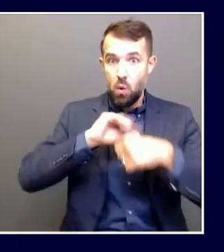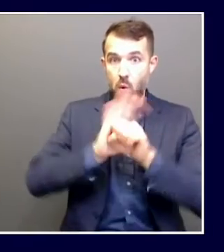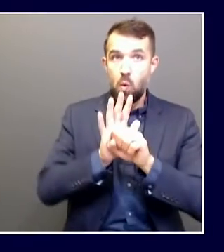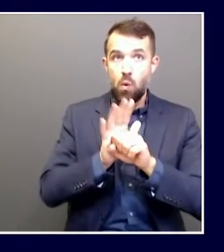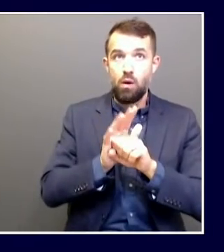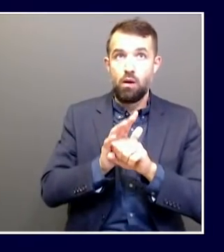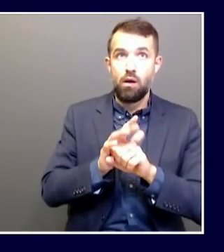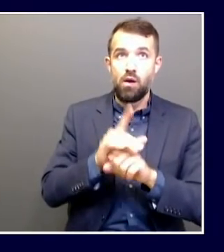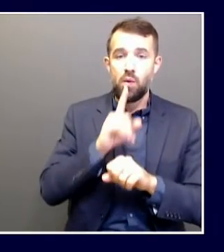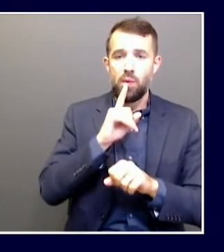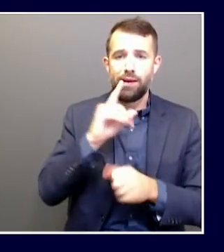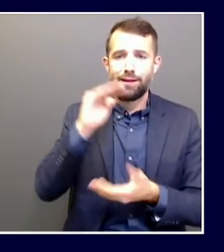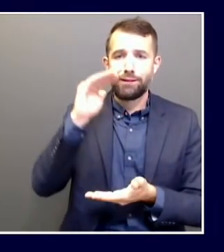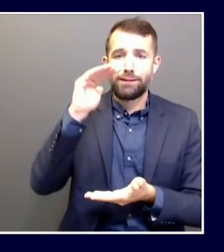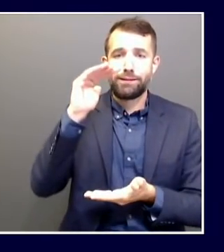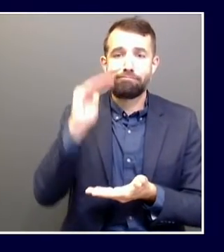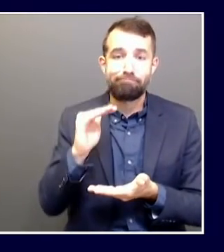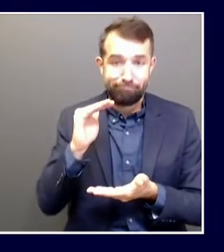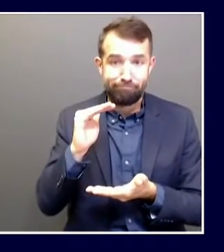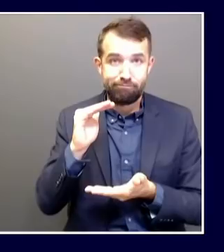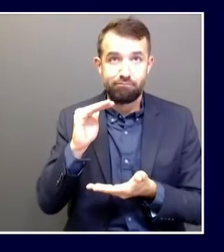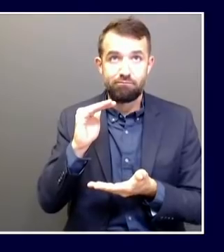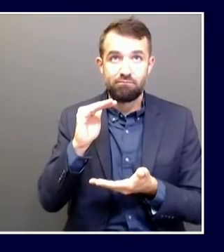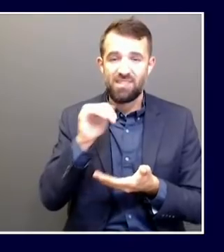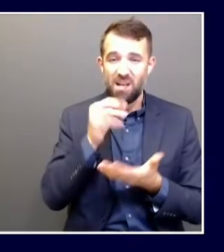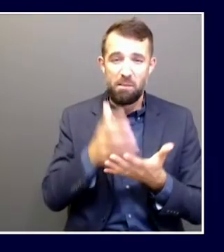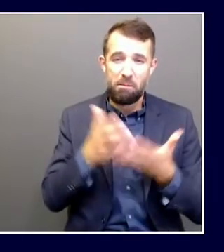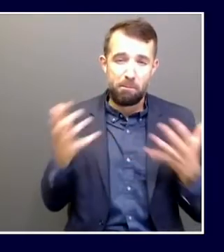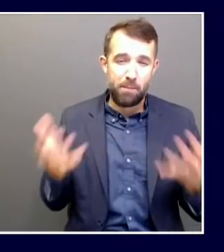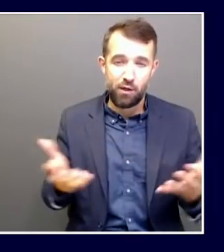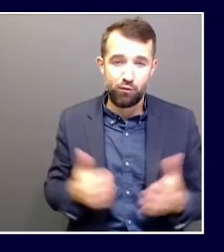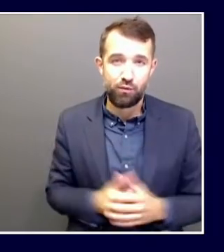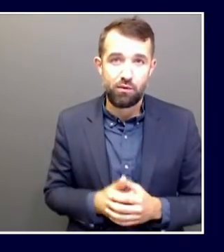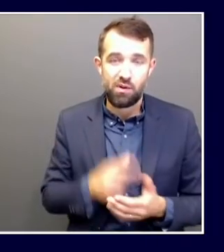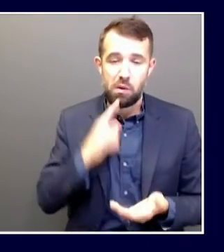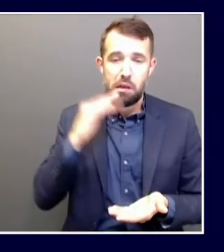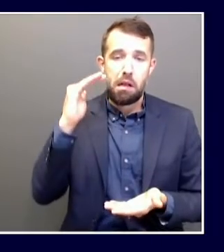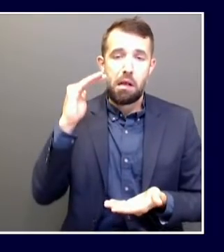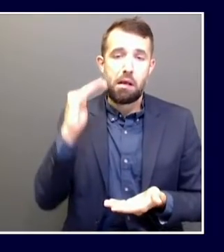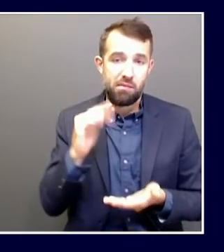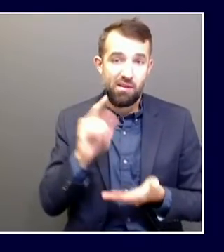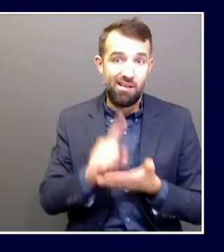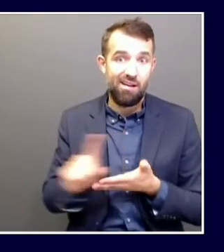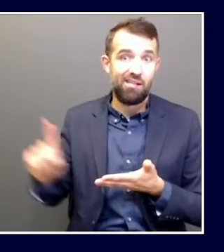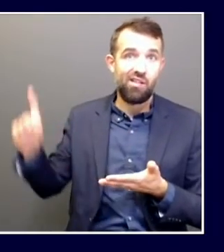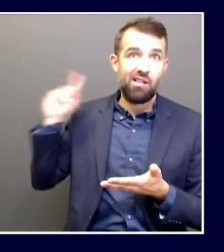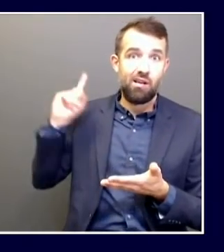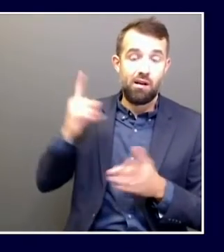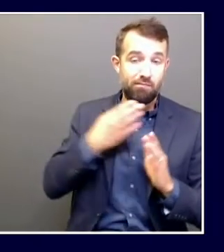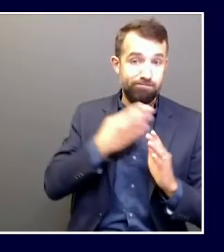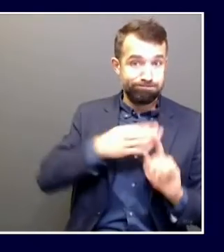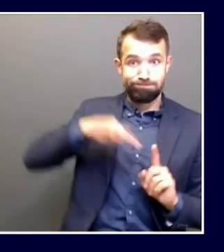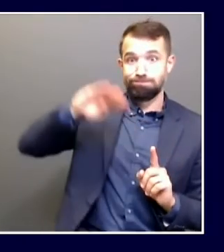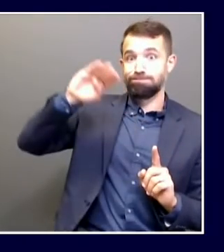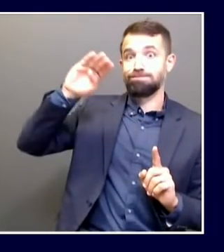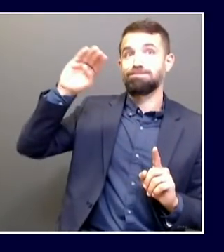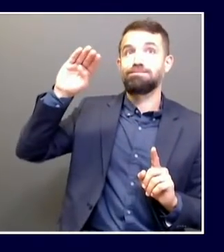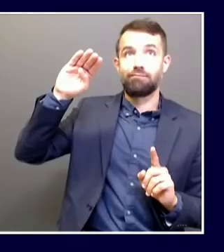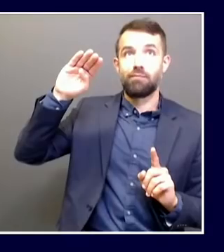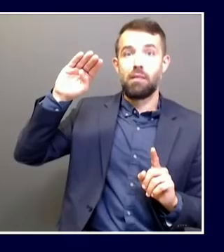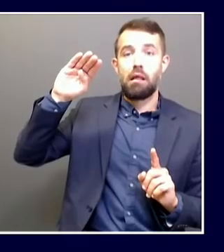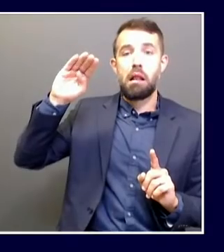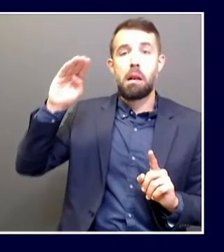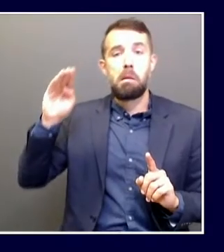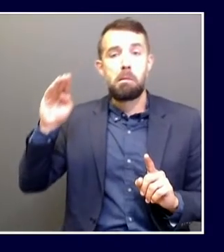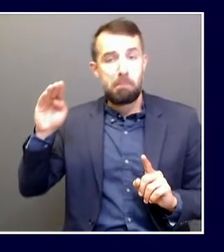on hospitalizations last week. We've eased off ever so slightly from that. So it's still too early